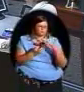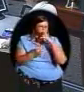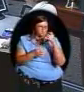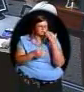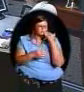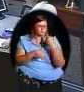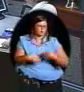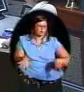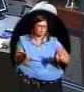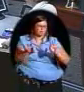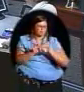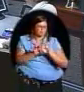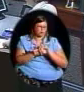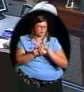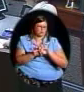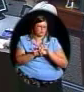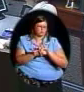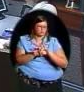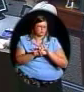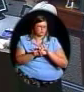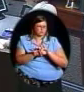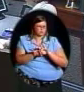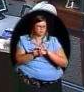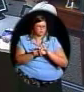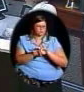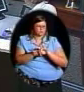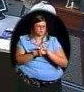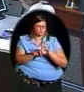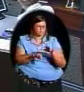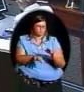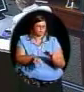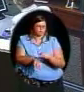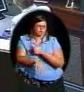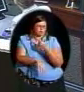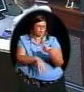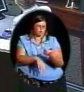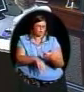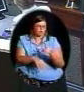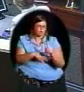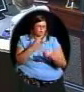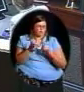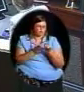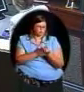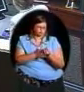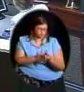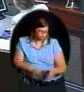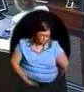how important that is in long-term beneficial results.